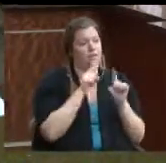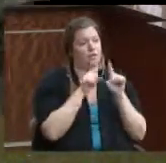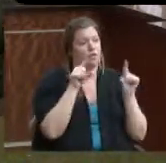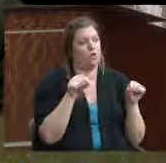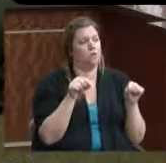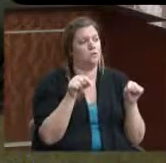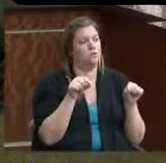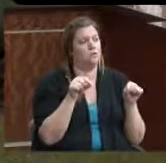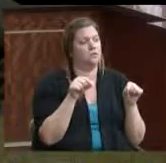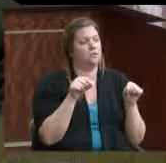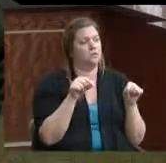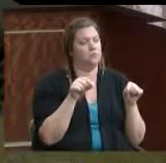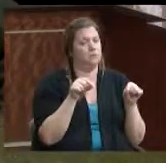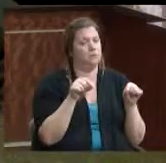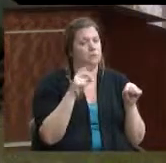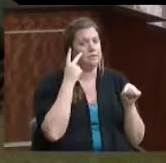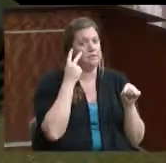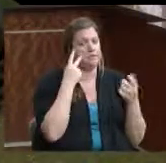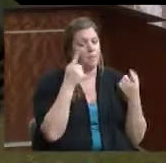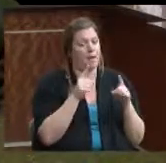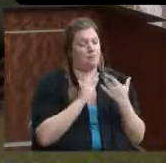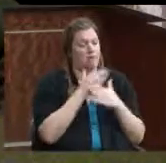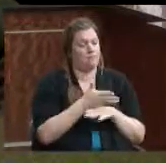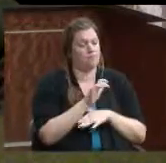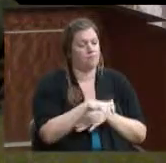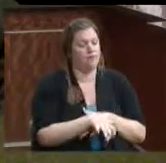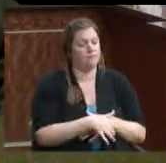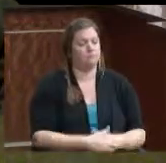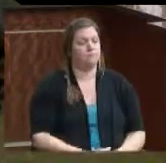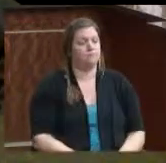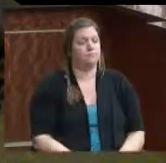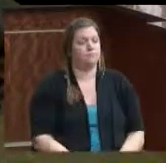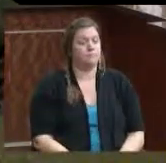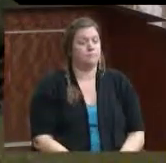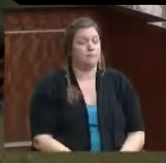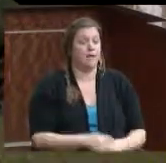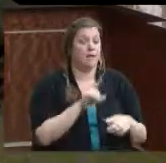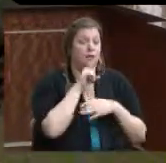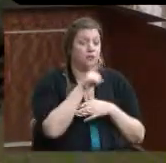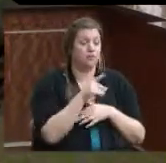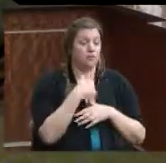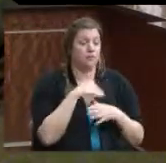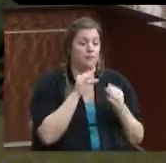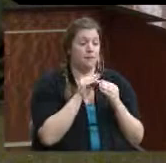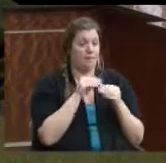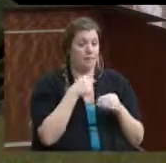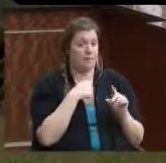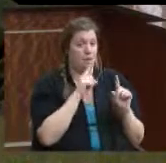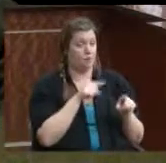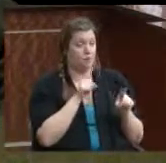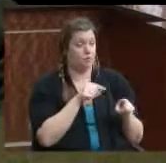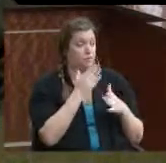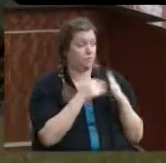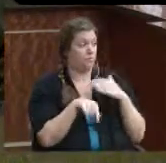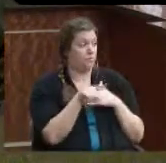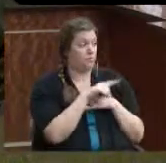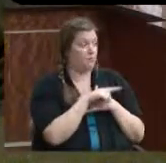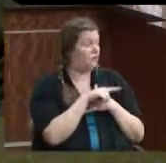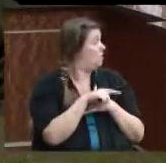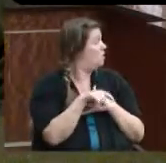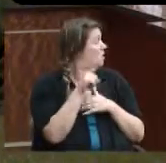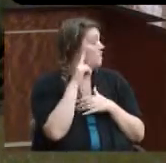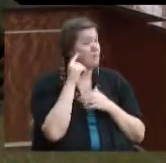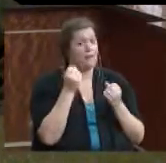then kind of go from there to make sure we get everybody there. And actually, at the meeting I attended, and some of y'all were there, I